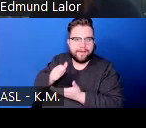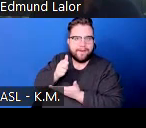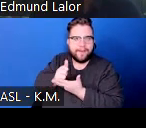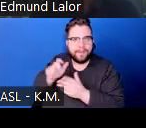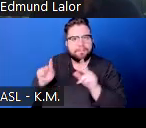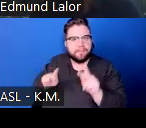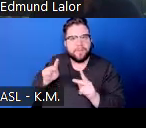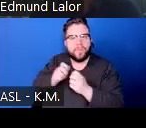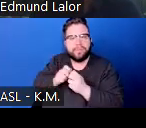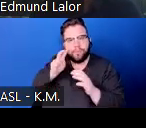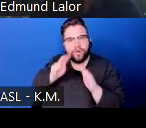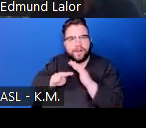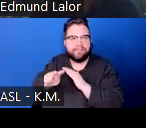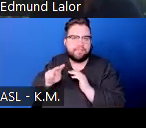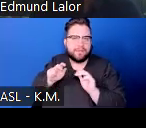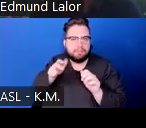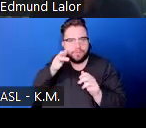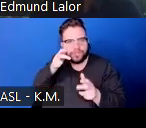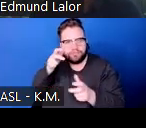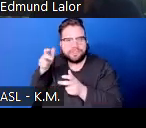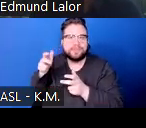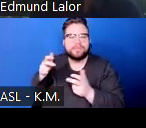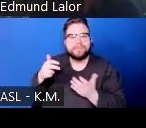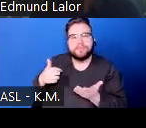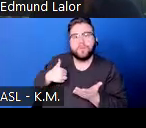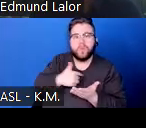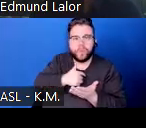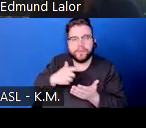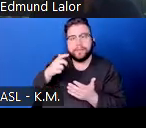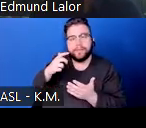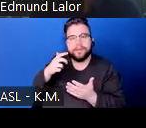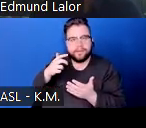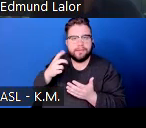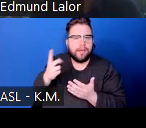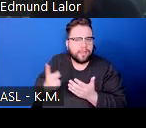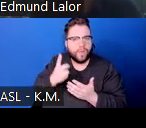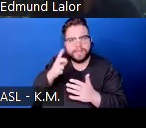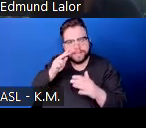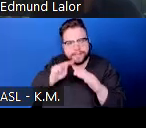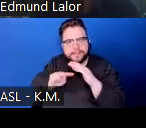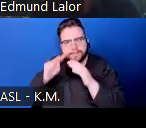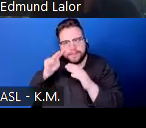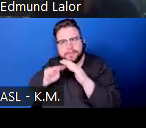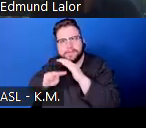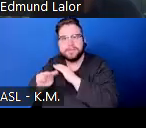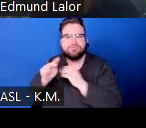altered. So again, we infer the causes of our sensory input. We're trying to understand what our sensory